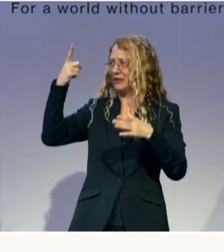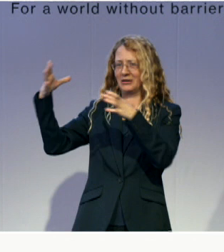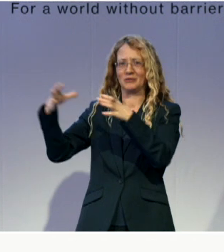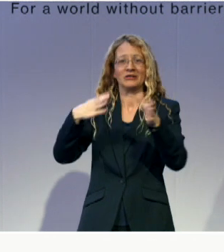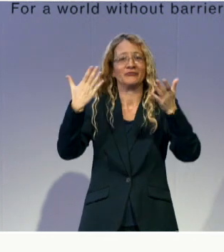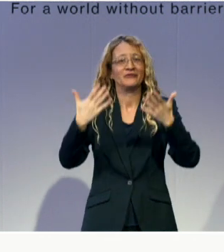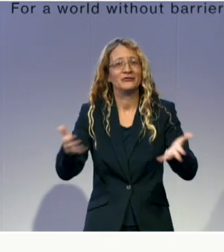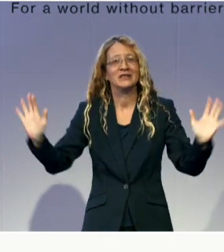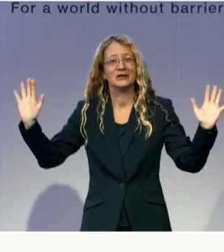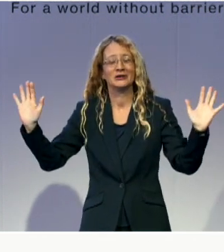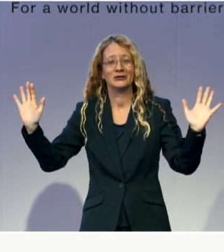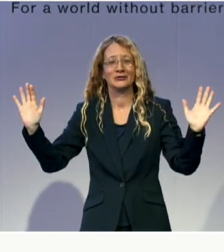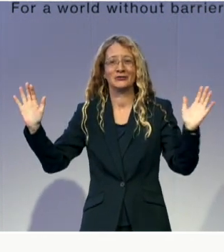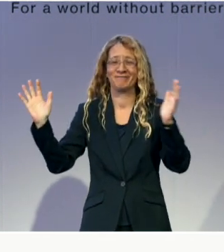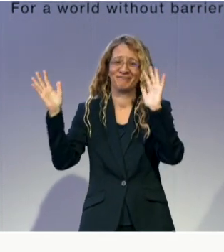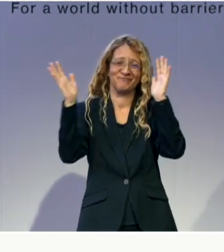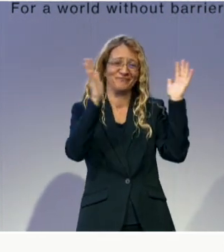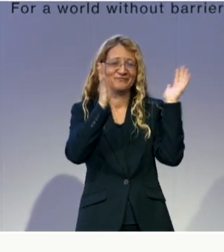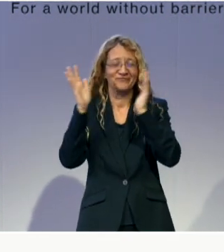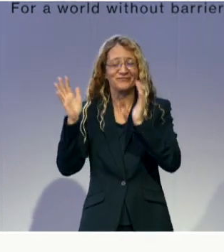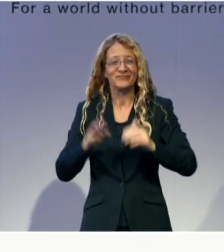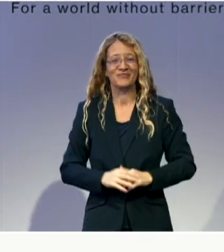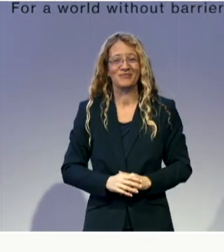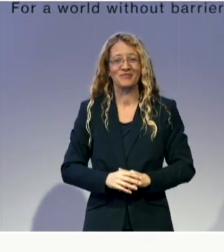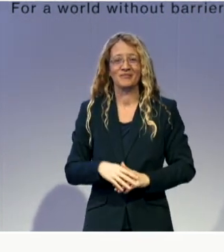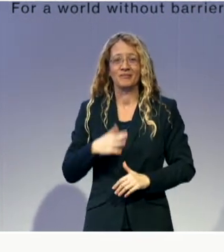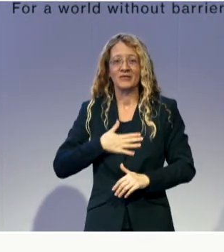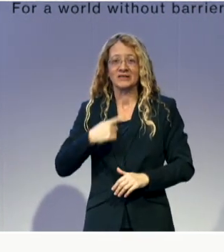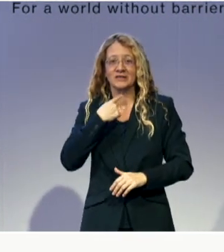I have been asked to re-encourage you to get out tweeting